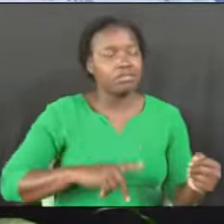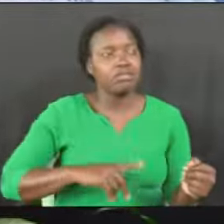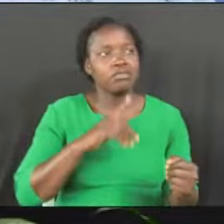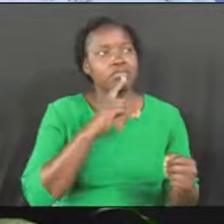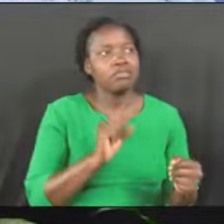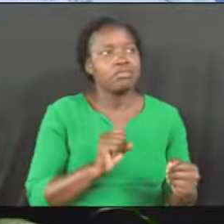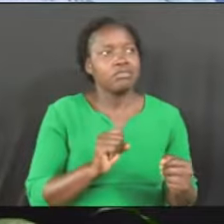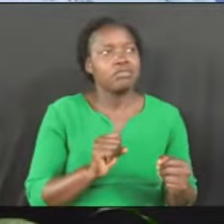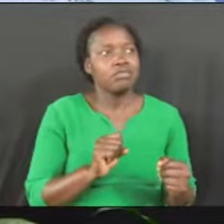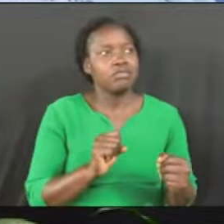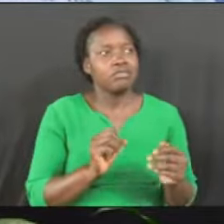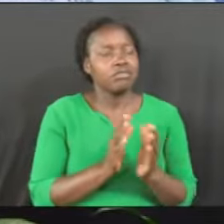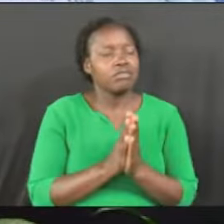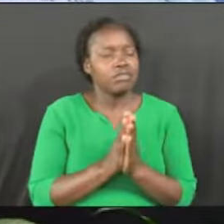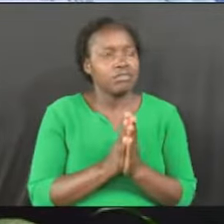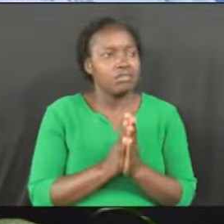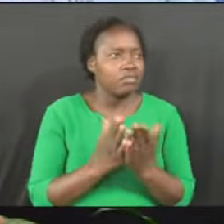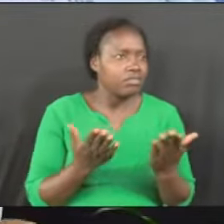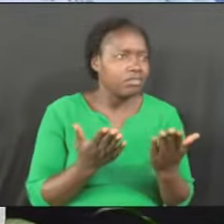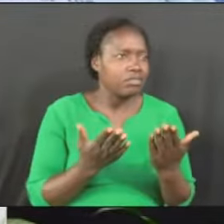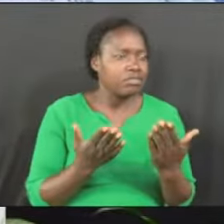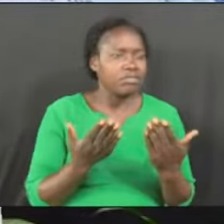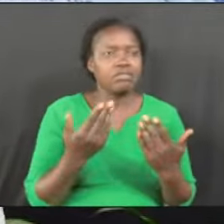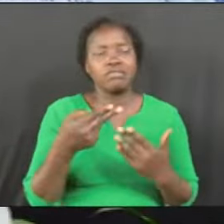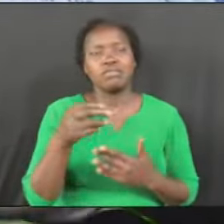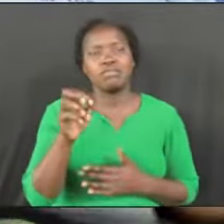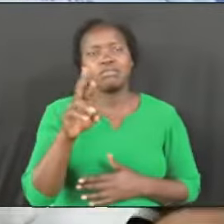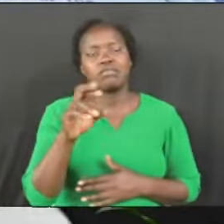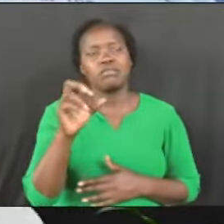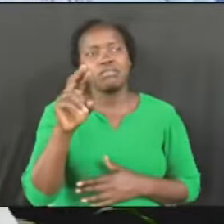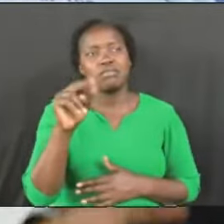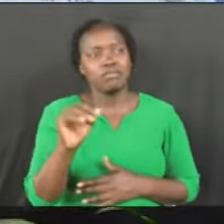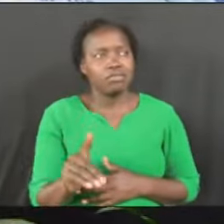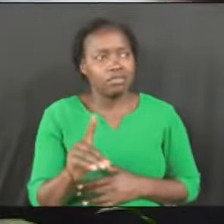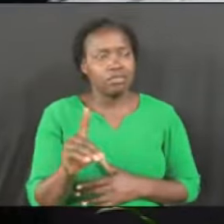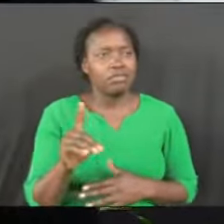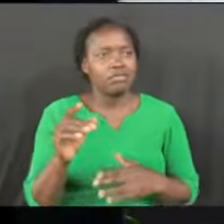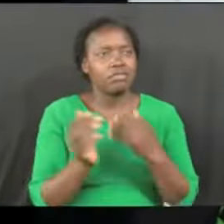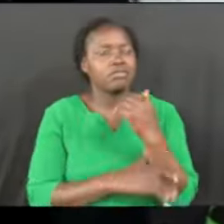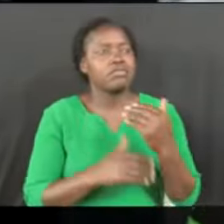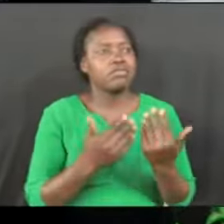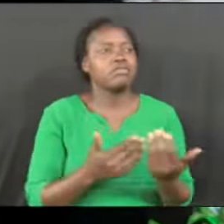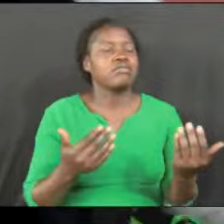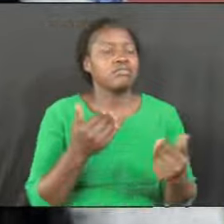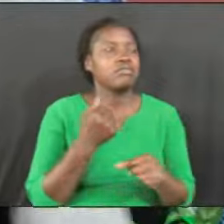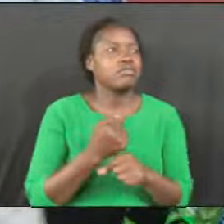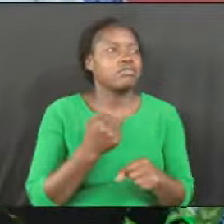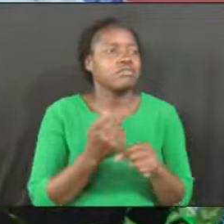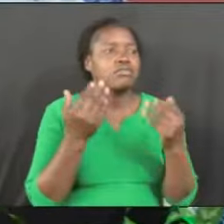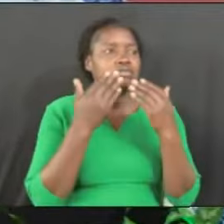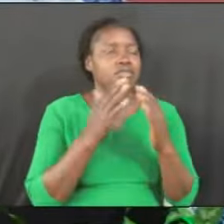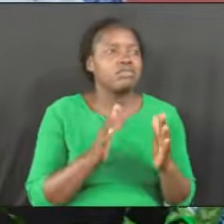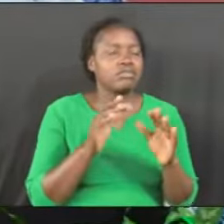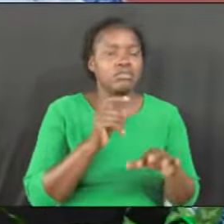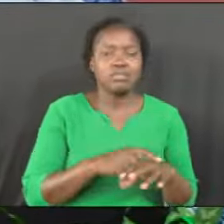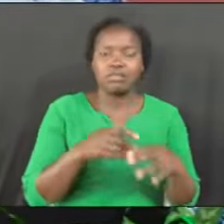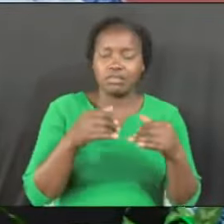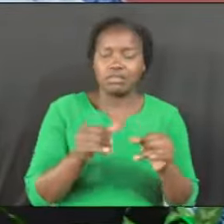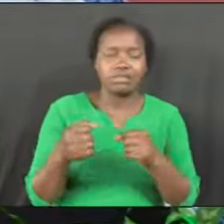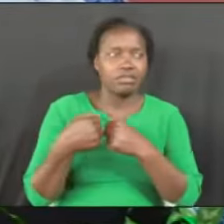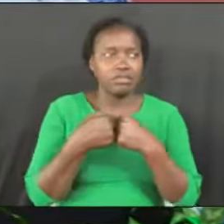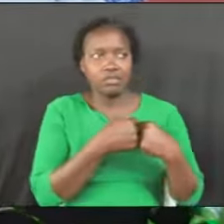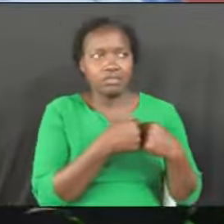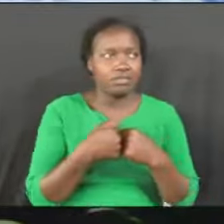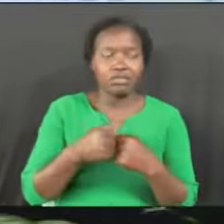were responsible for the beheading of John the Baptist when John the Baptist tried to challenge them. So